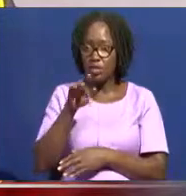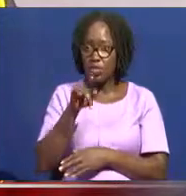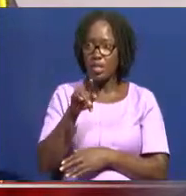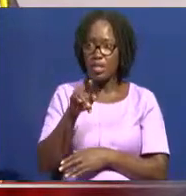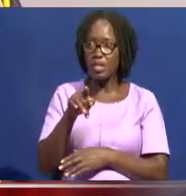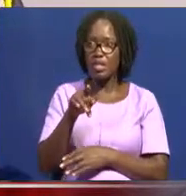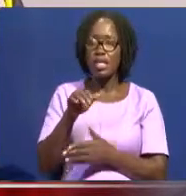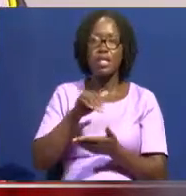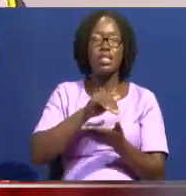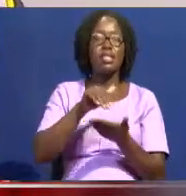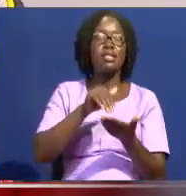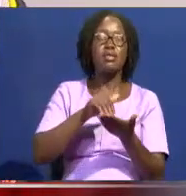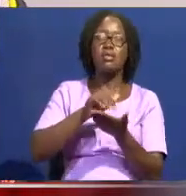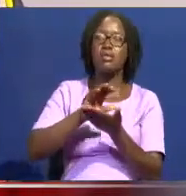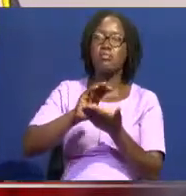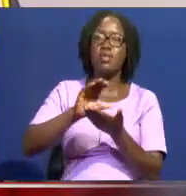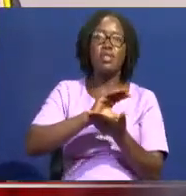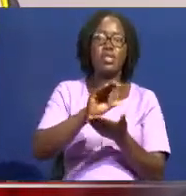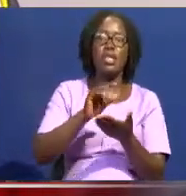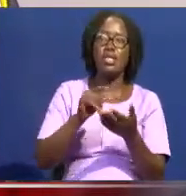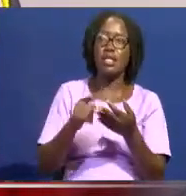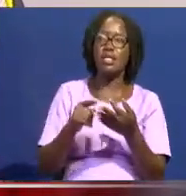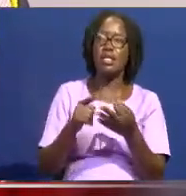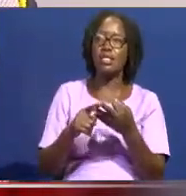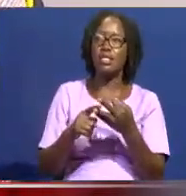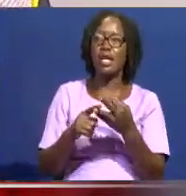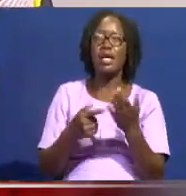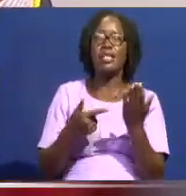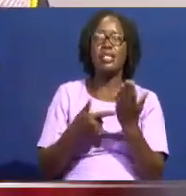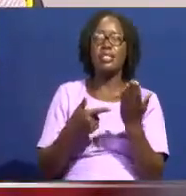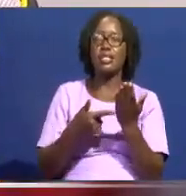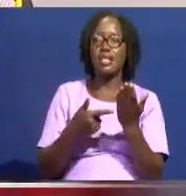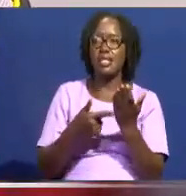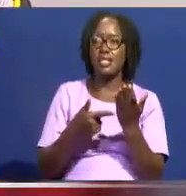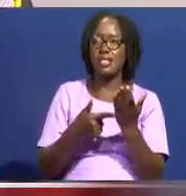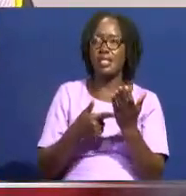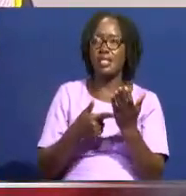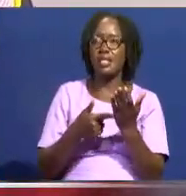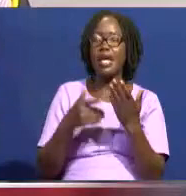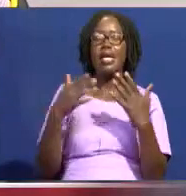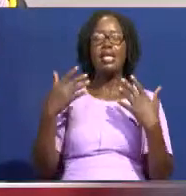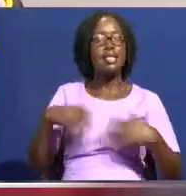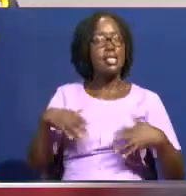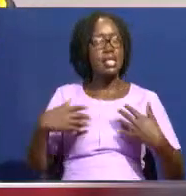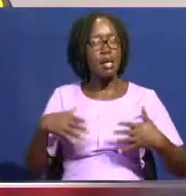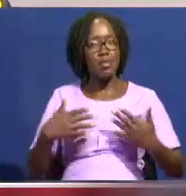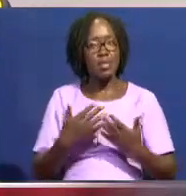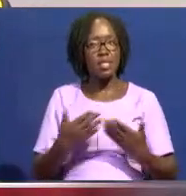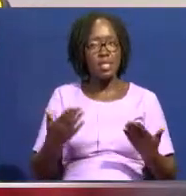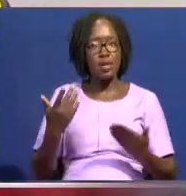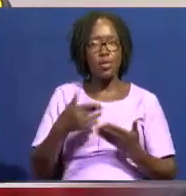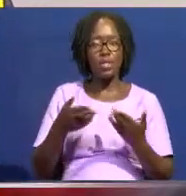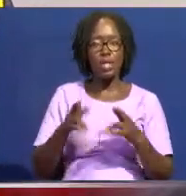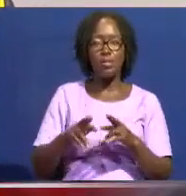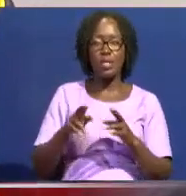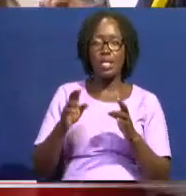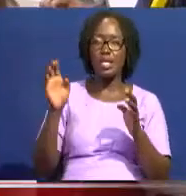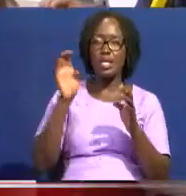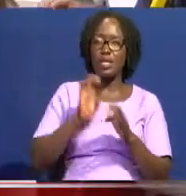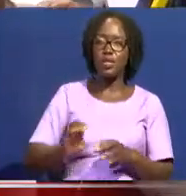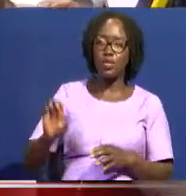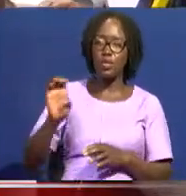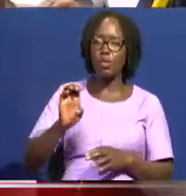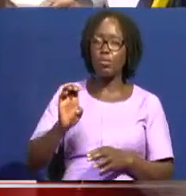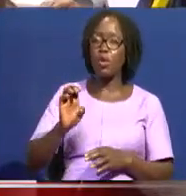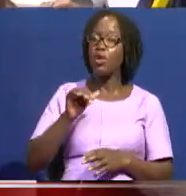decentralization. And the third D is digitalization. It is such an amazing thing what is happening in Europe. It's